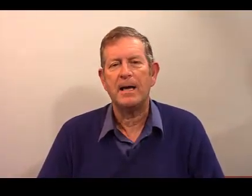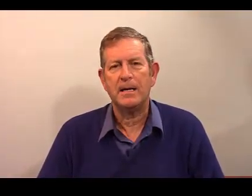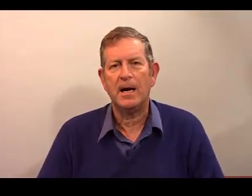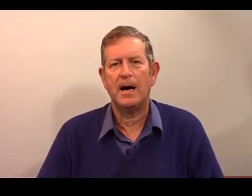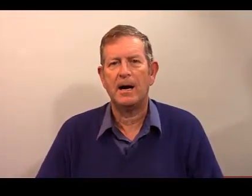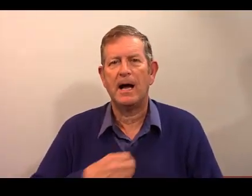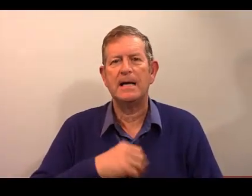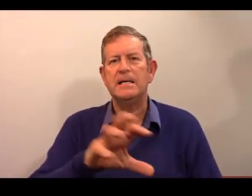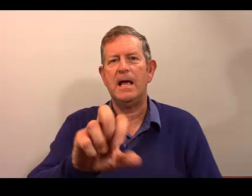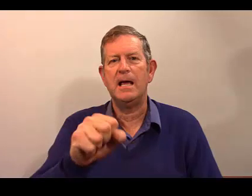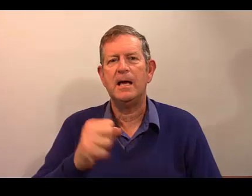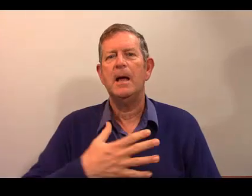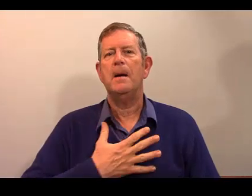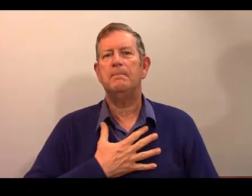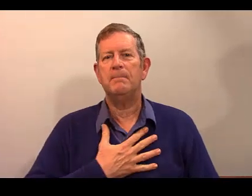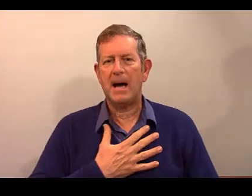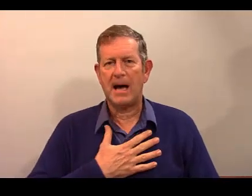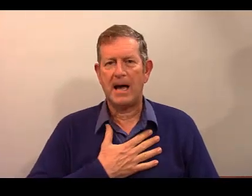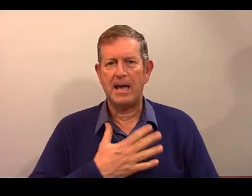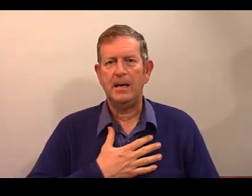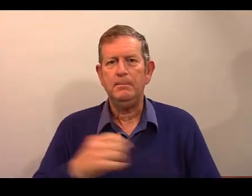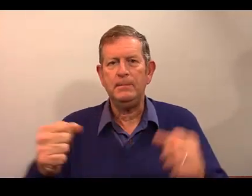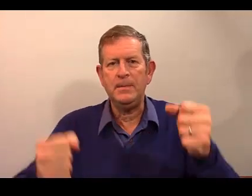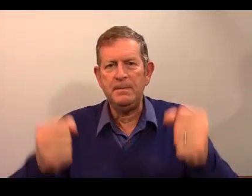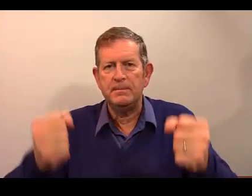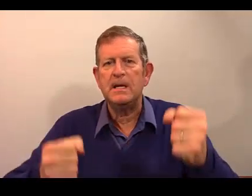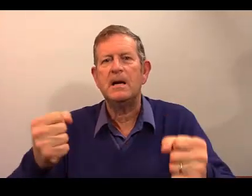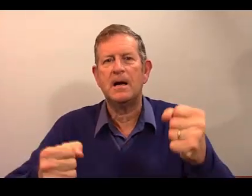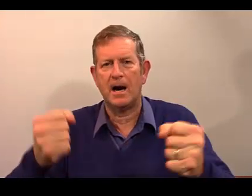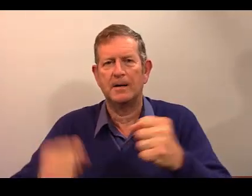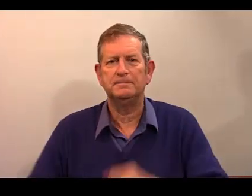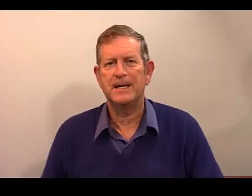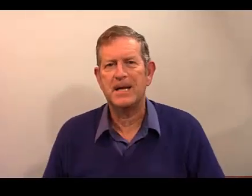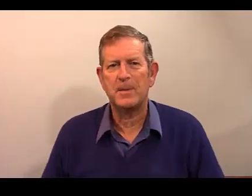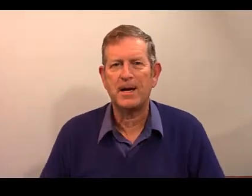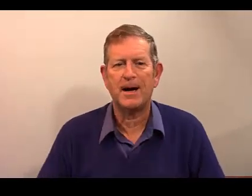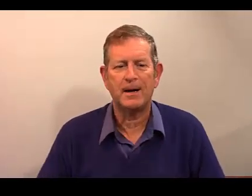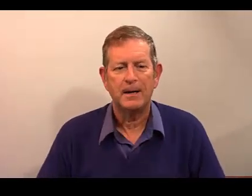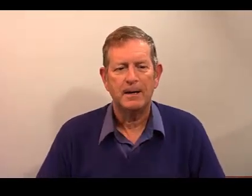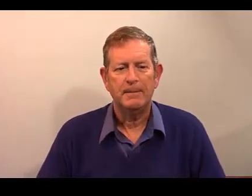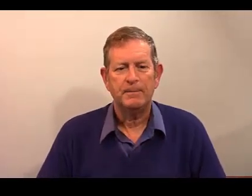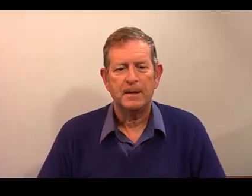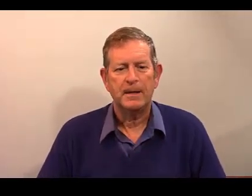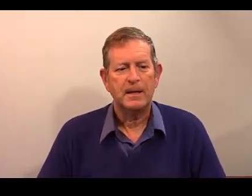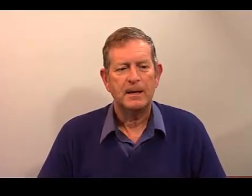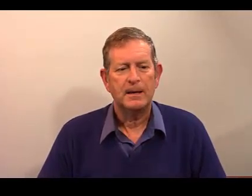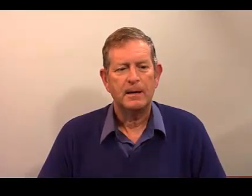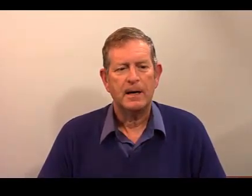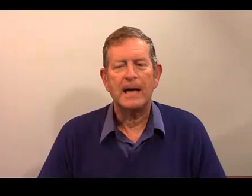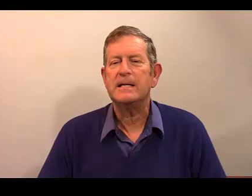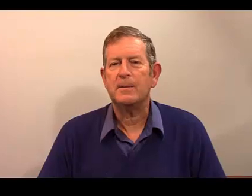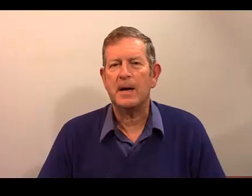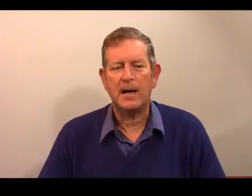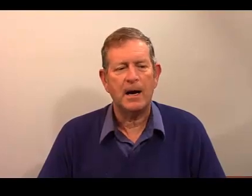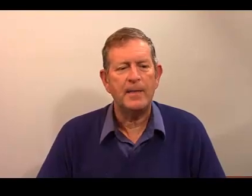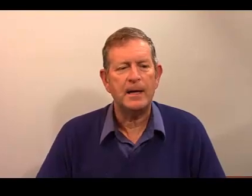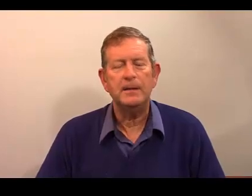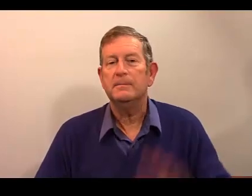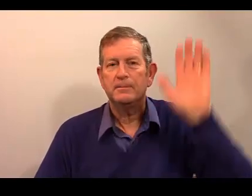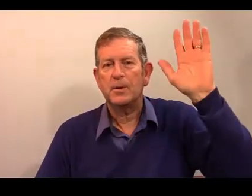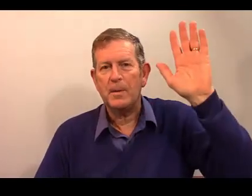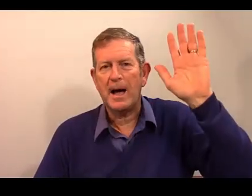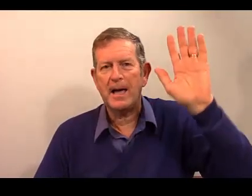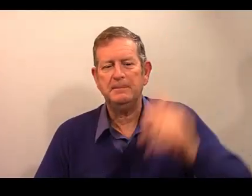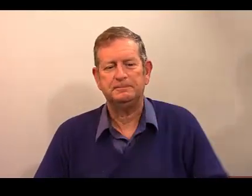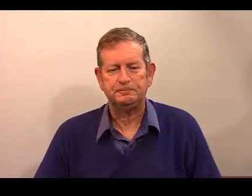take my car. I take my car. I take my car. I take my car. And